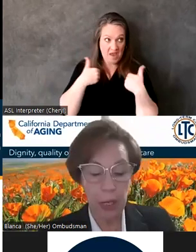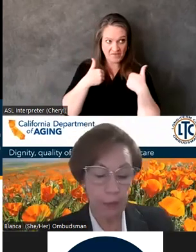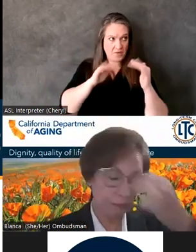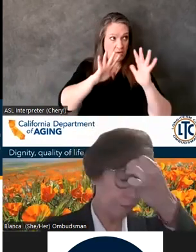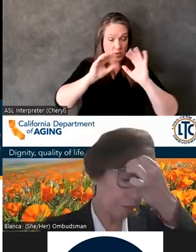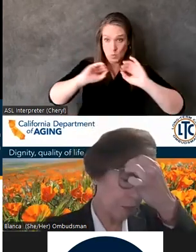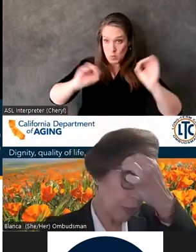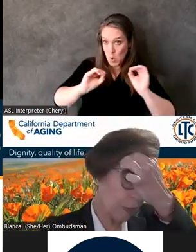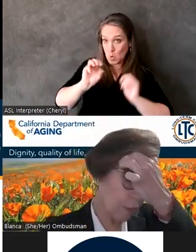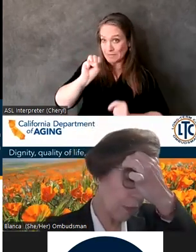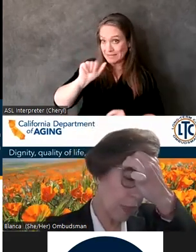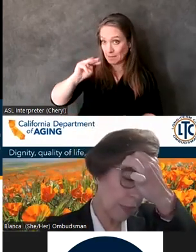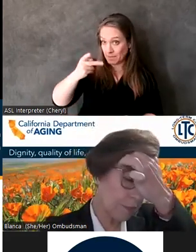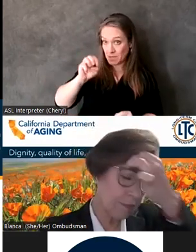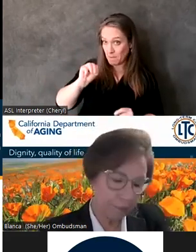to,